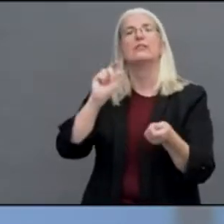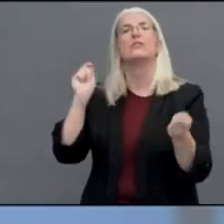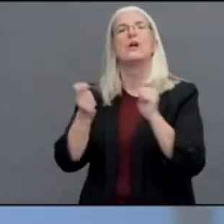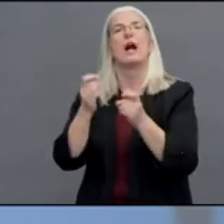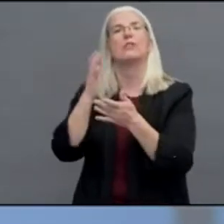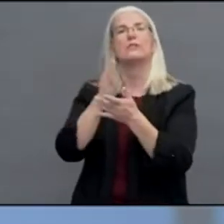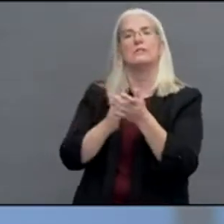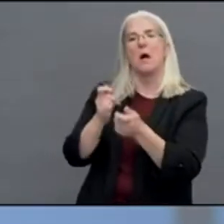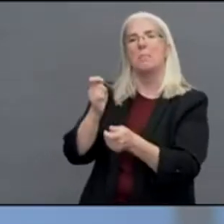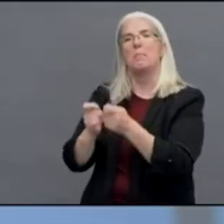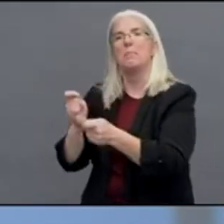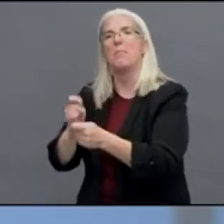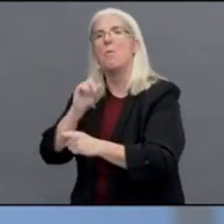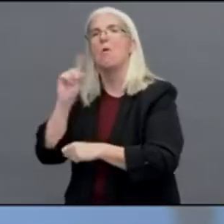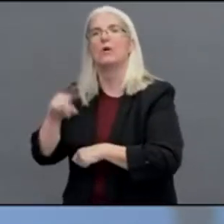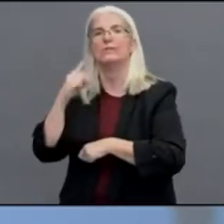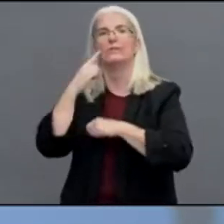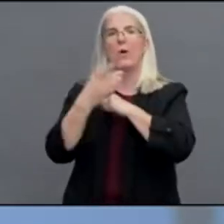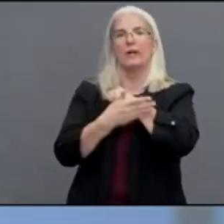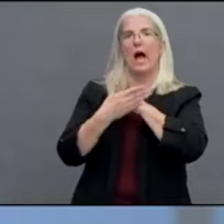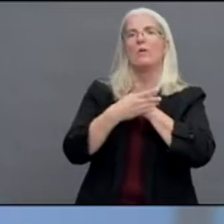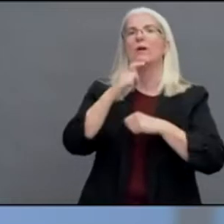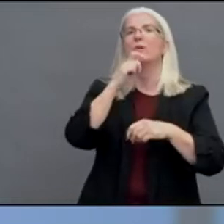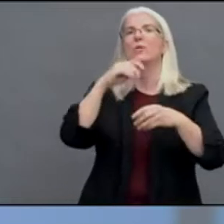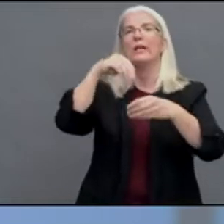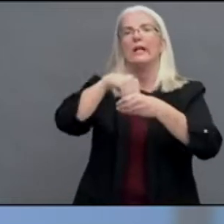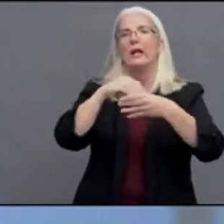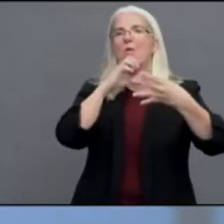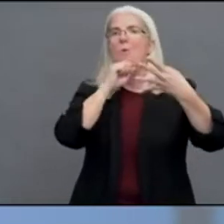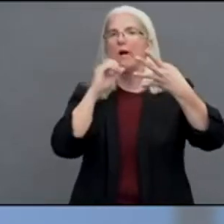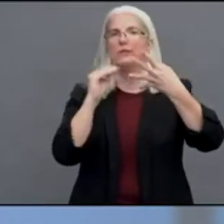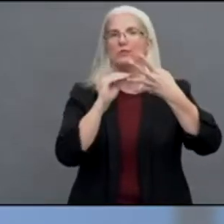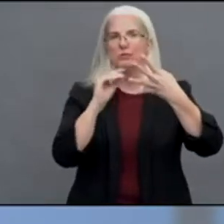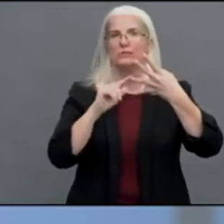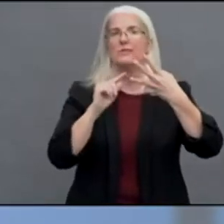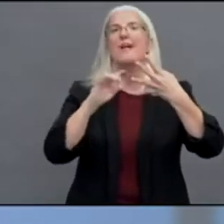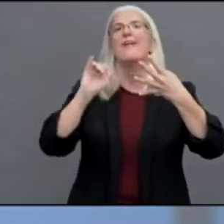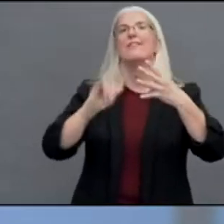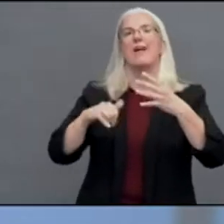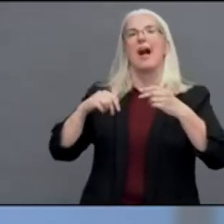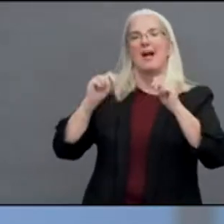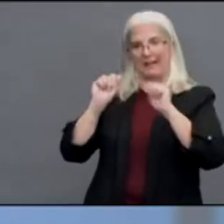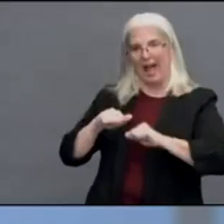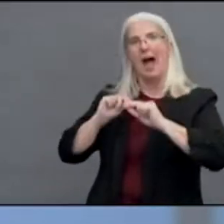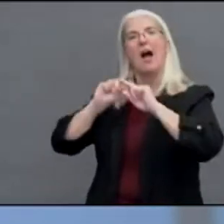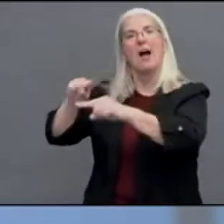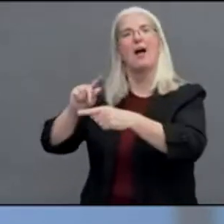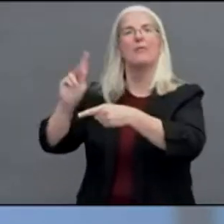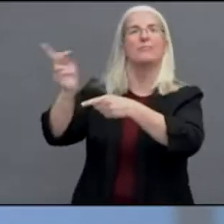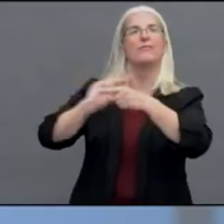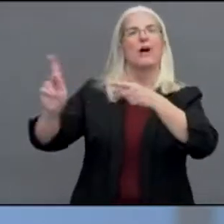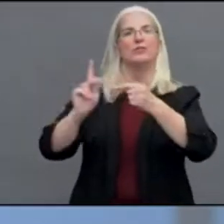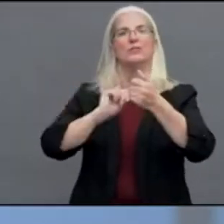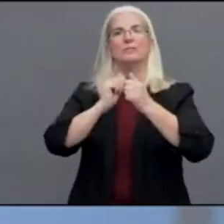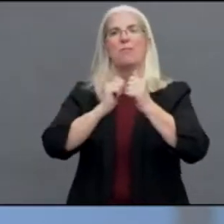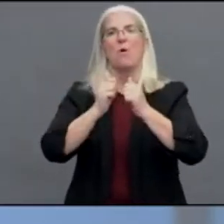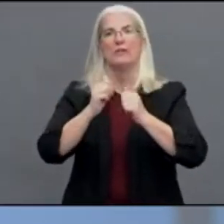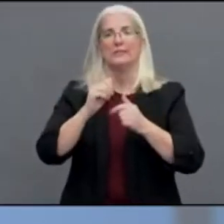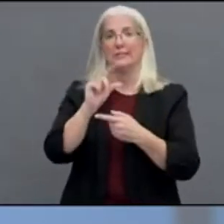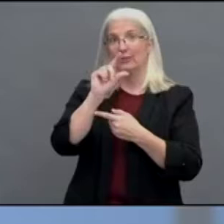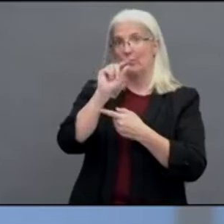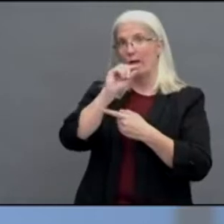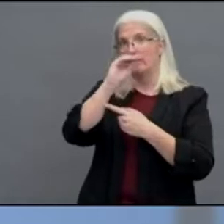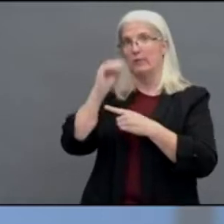counties who are in the orange tier to allow attendance at professional sporting events at 20% capacity.